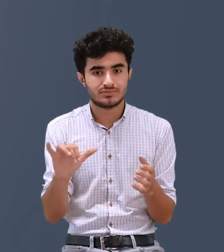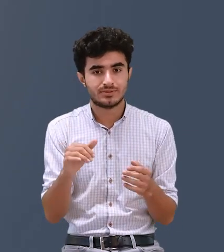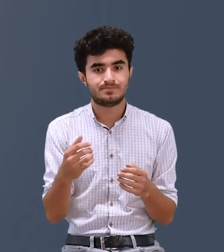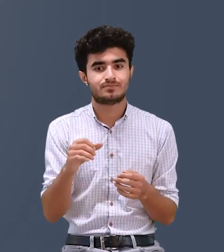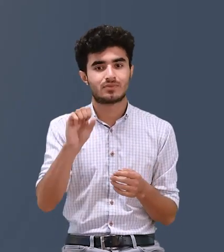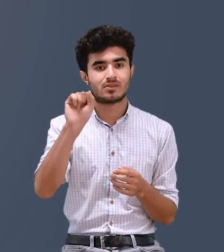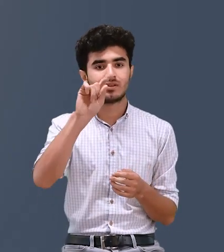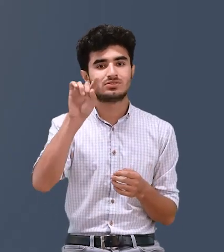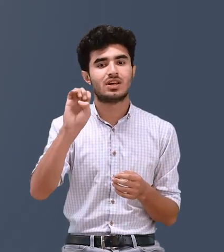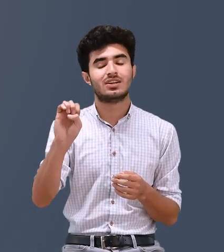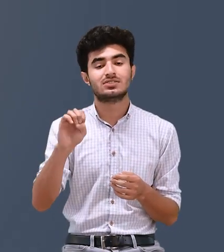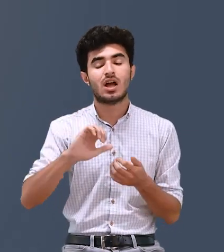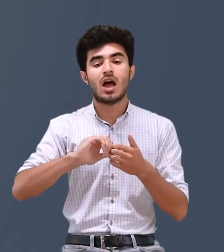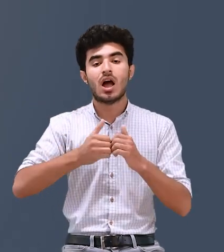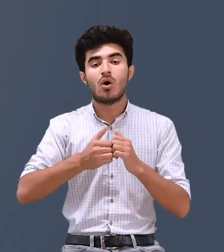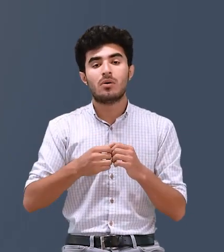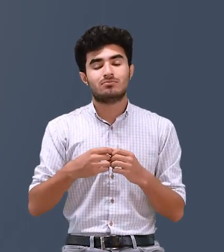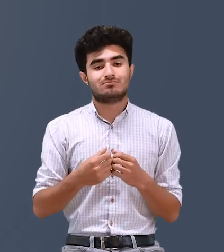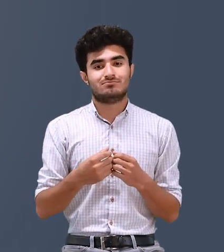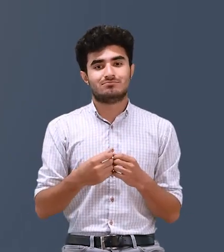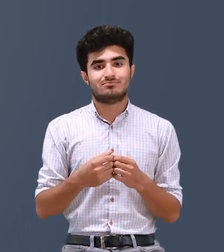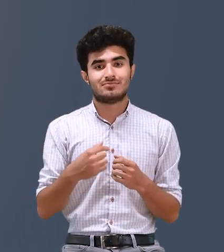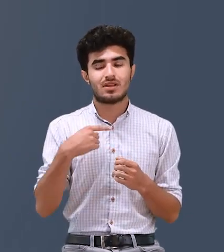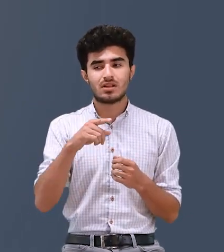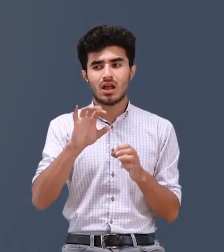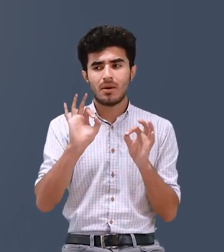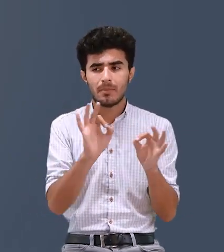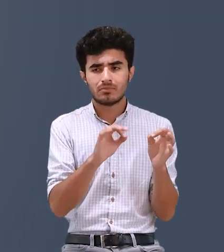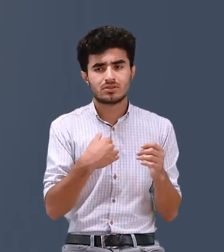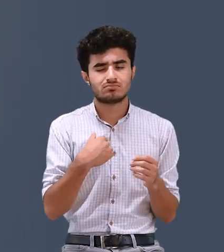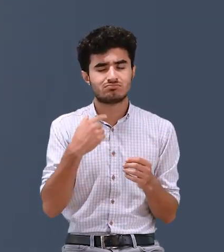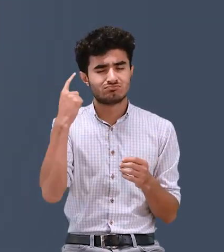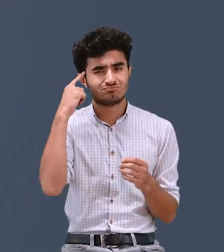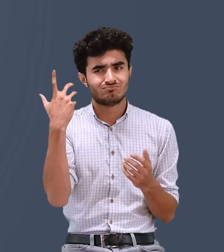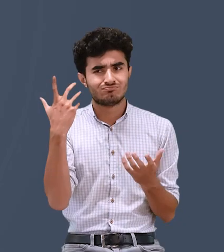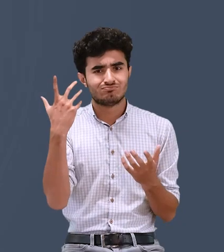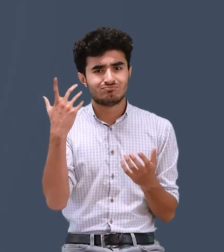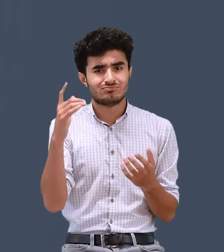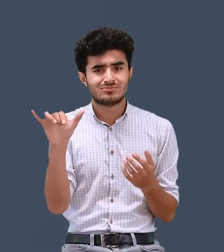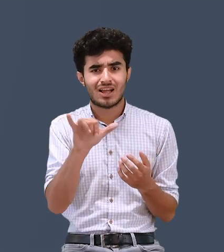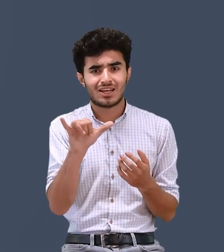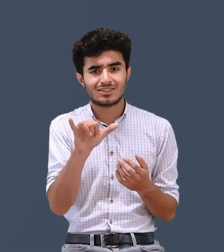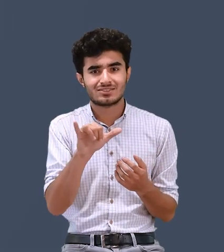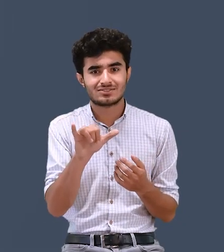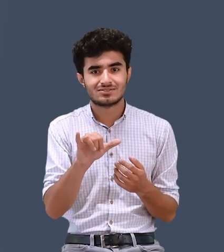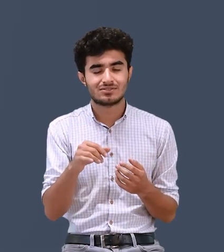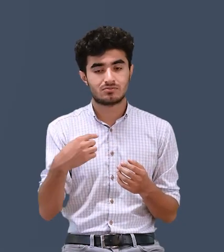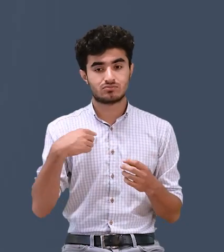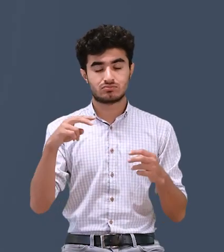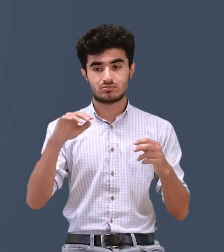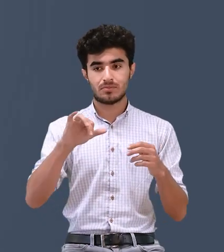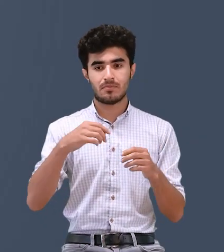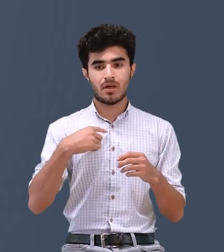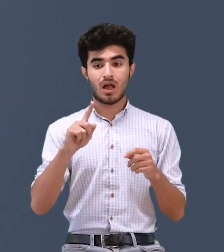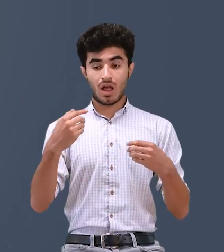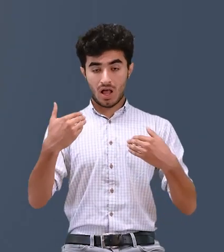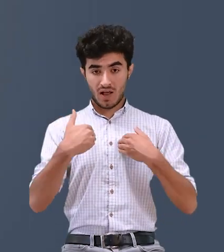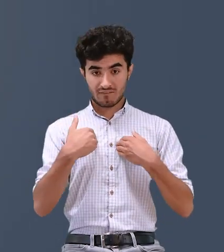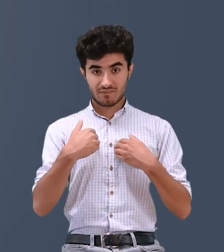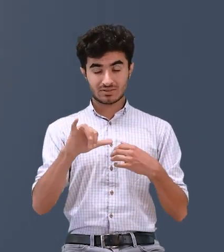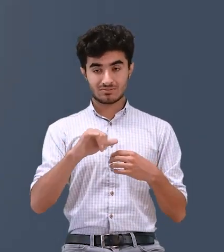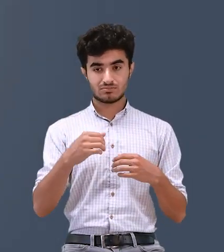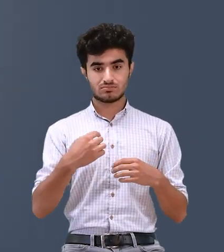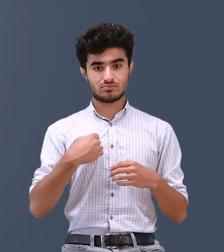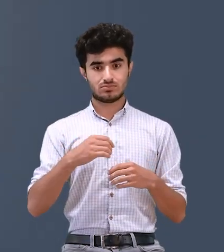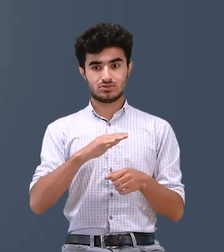invested in what our body says about who we are that it is like we are a constant threat